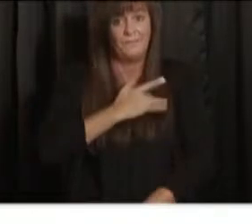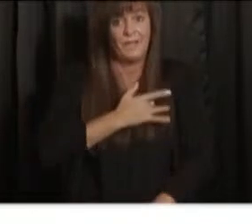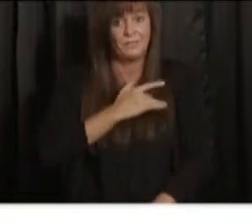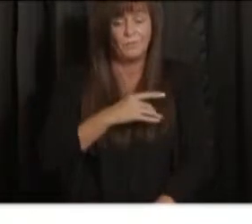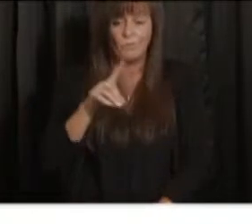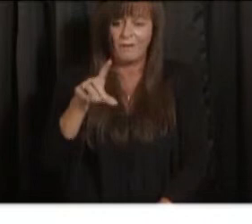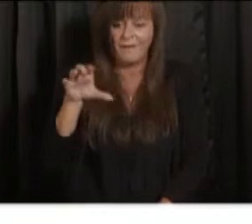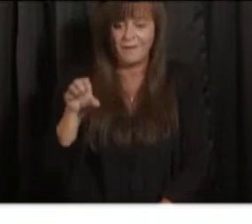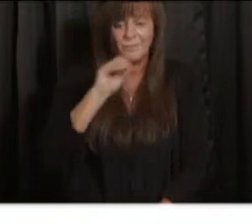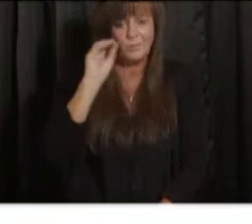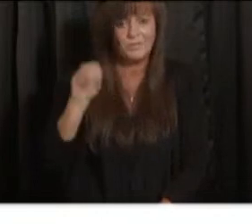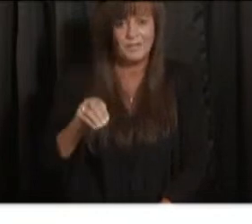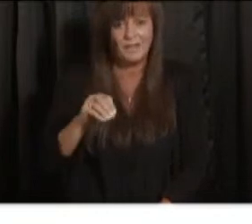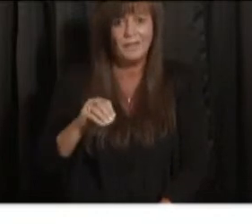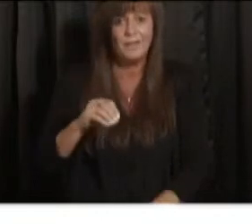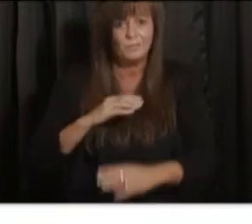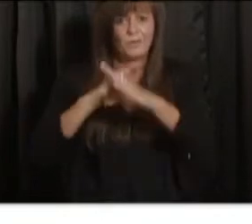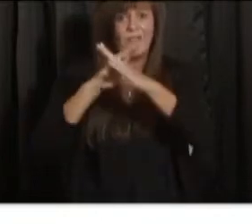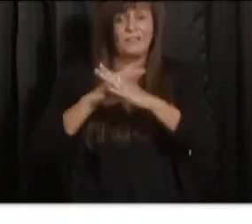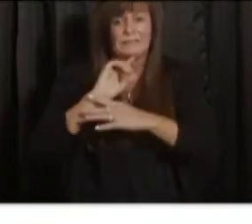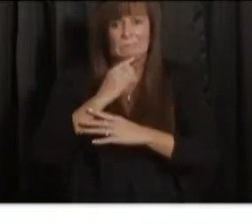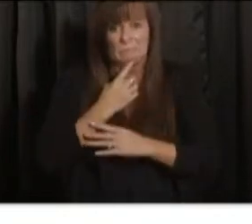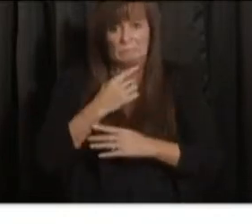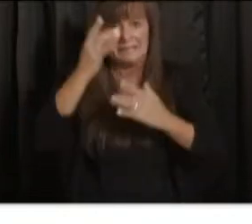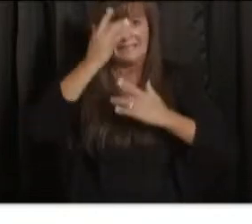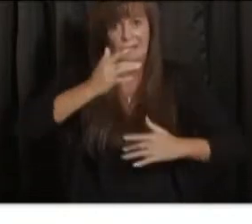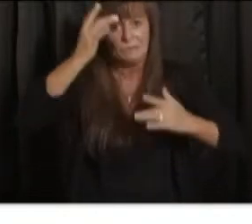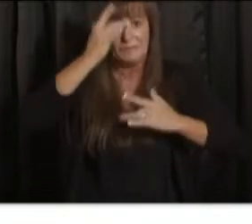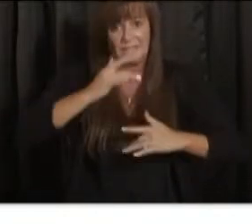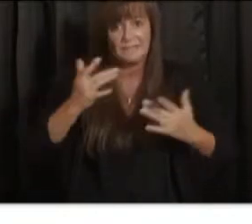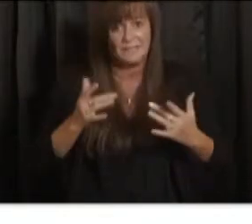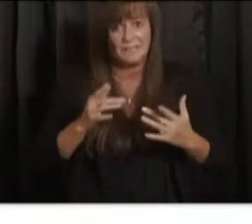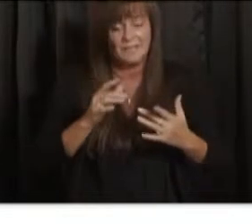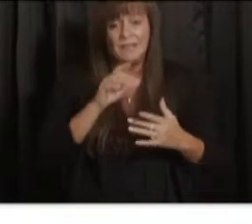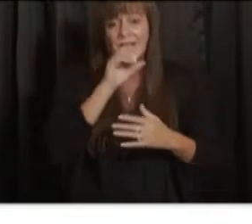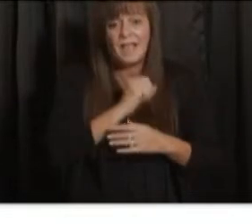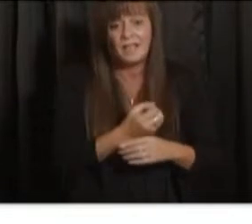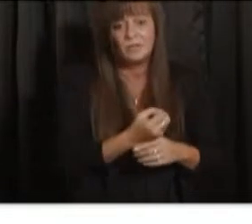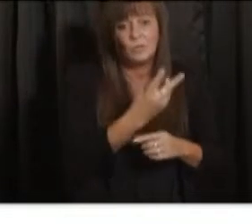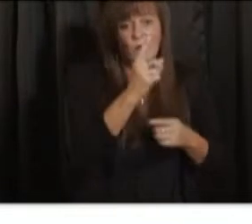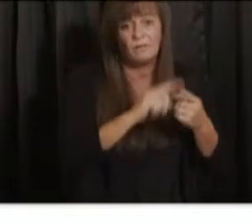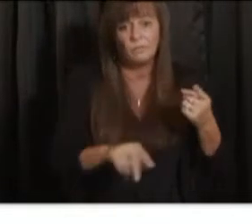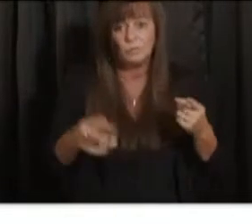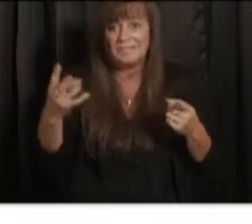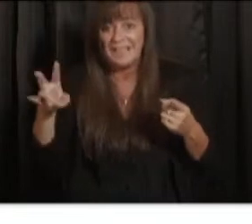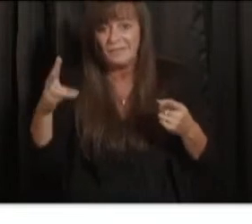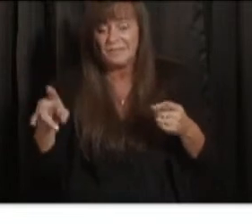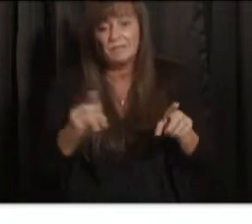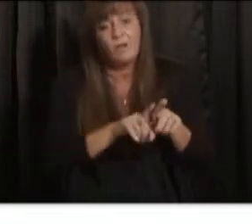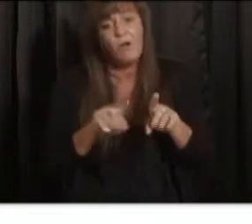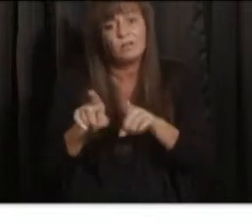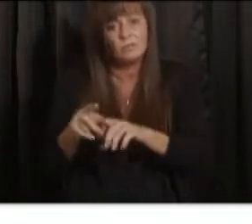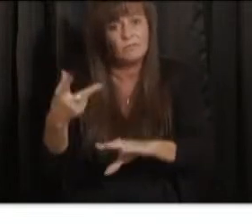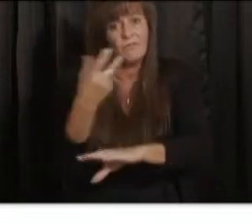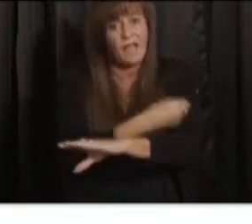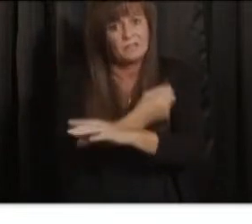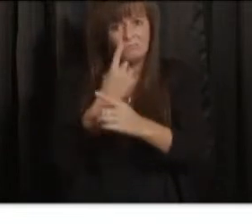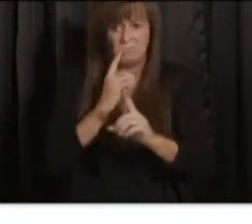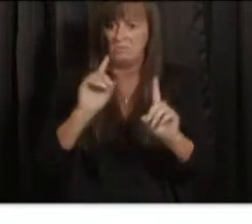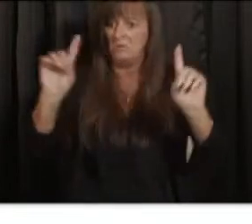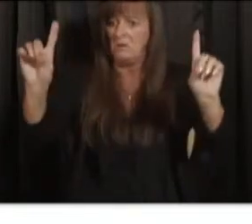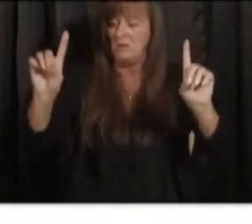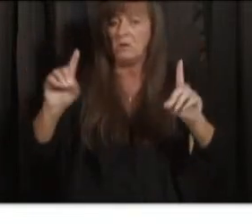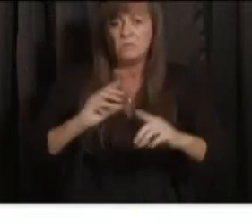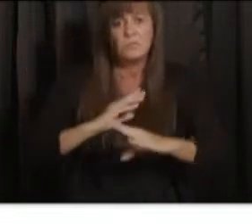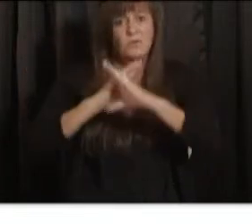100% effective at preventing severe illness. For 12 to 17-year-olds, the vaccine also works extremely well to prevent